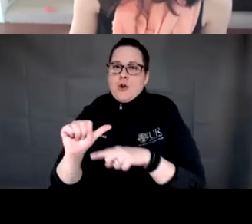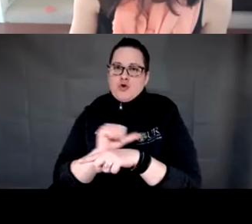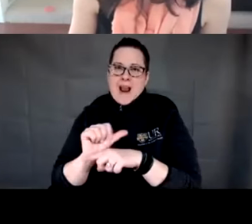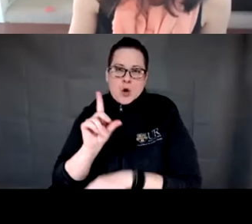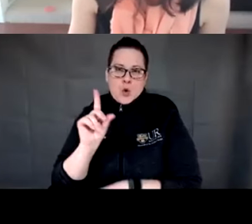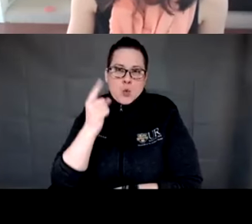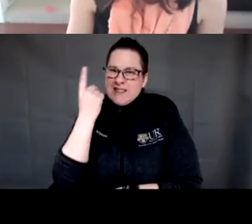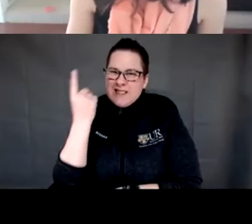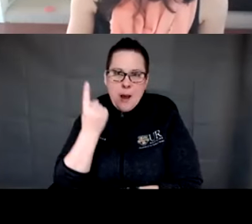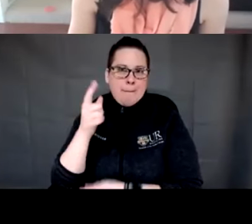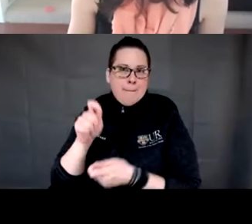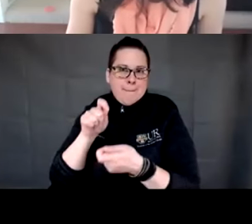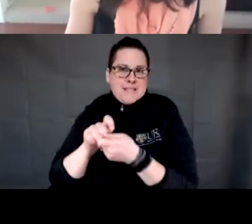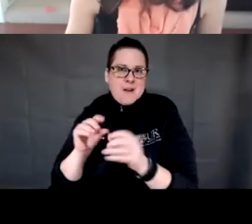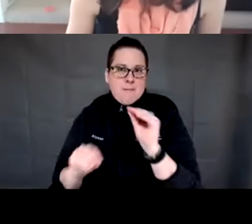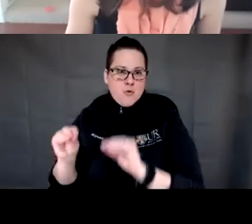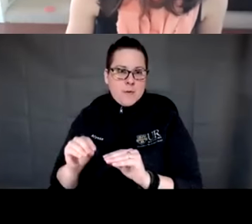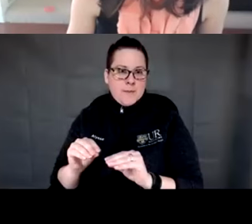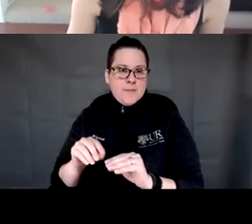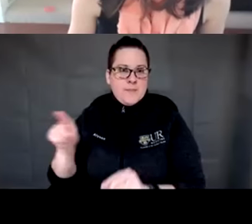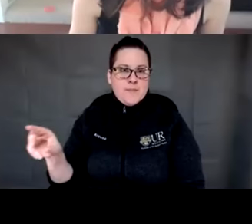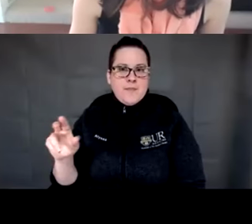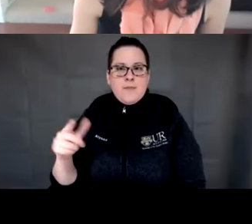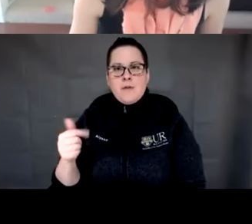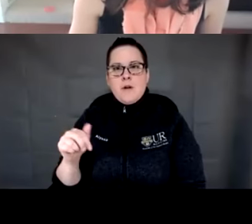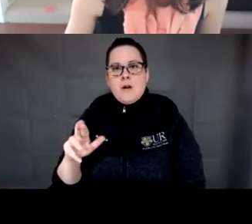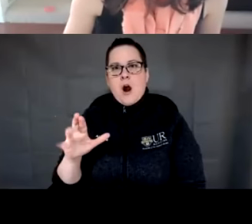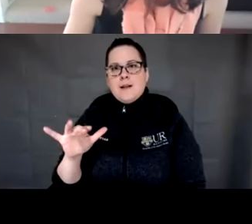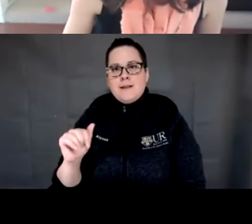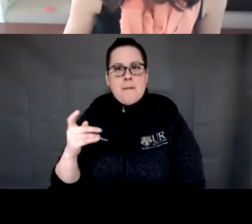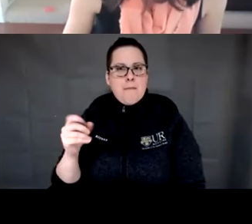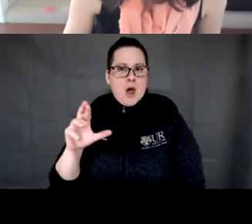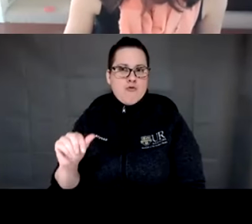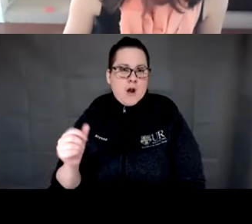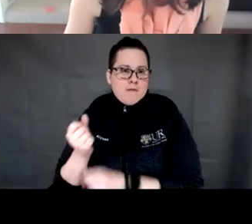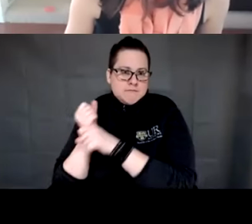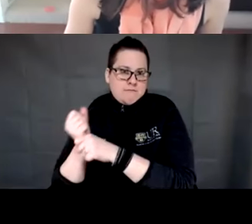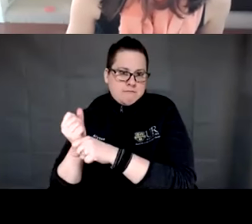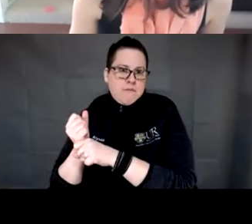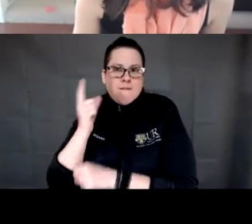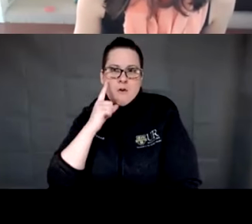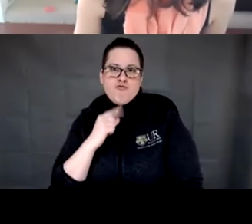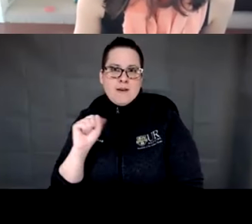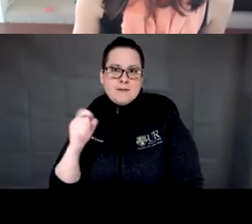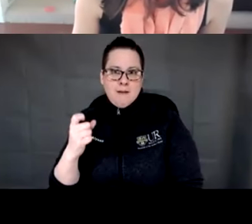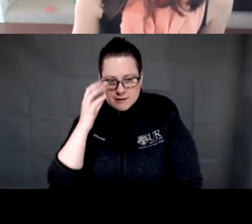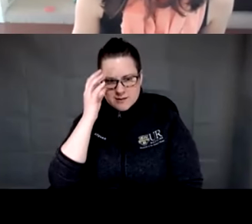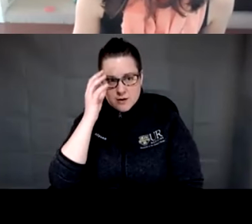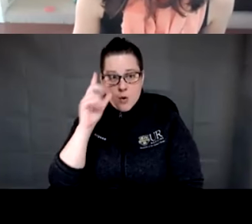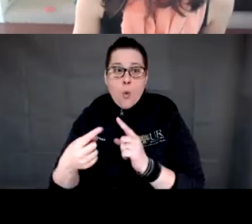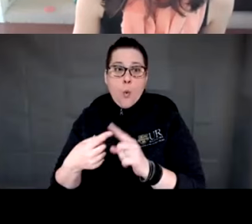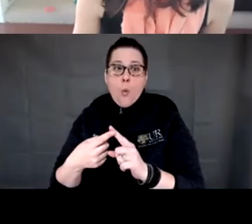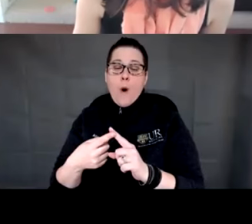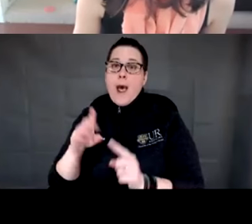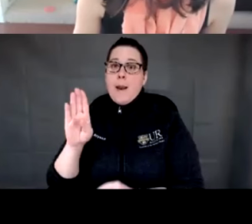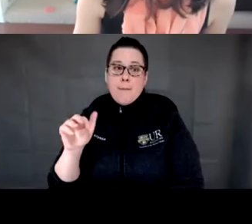execute a stereotype movement. So this is Nomar Garciaparra, who's a professional baseball player, plays for the Boston Red Sox, and every time he goes up to bat,